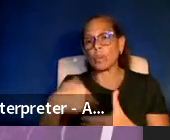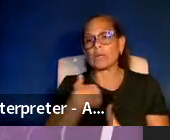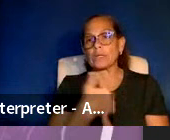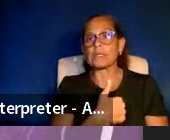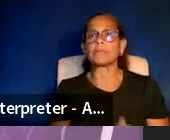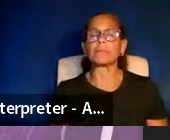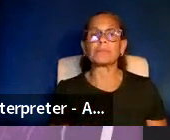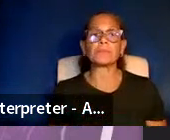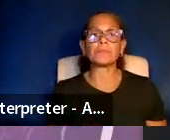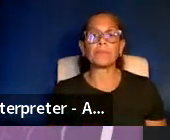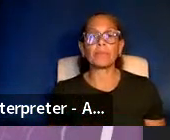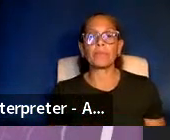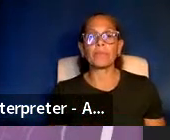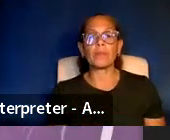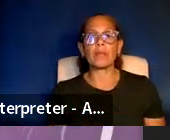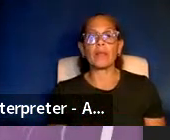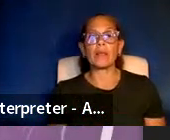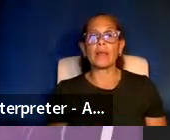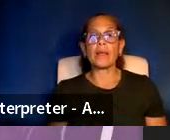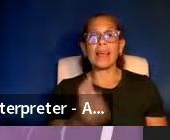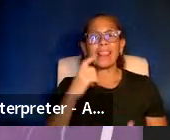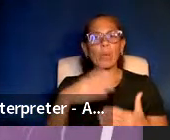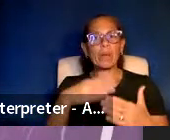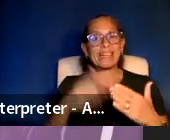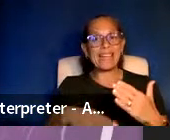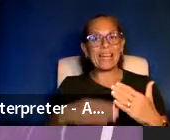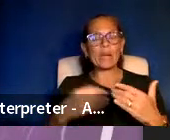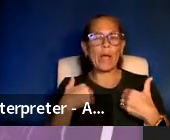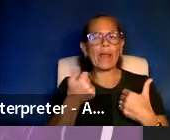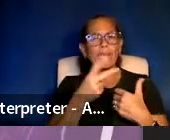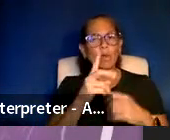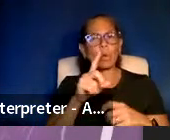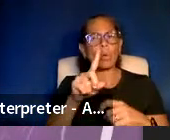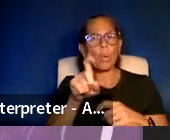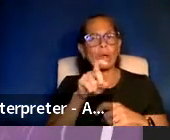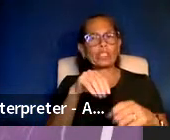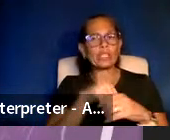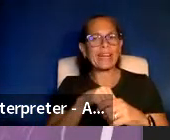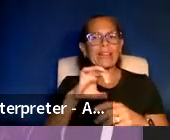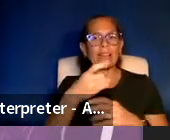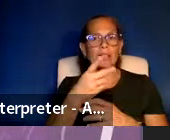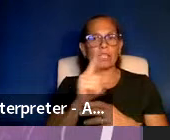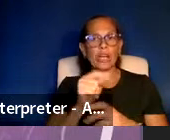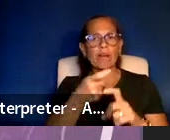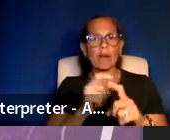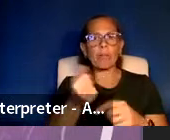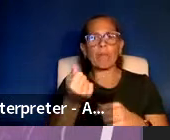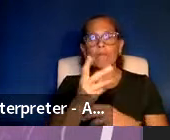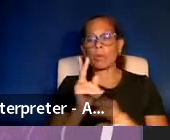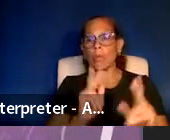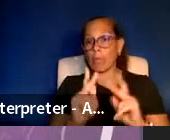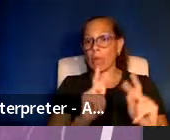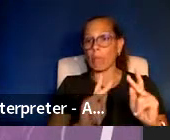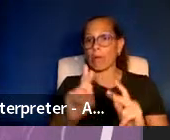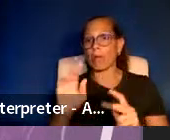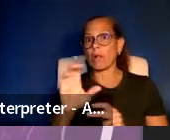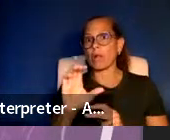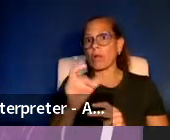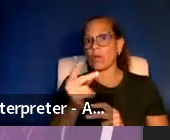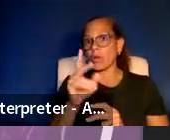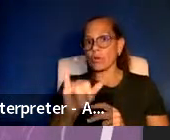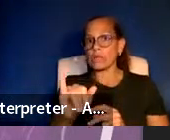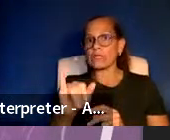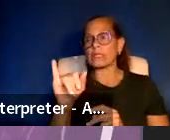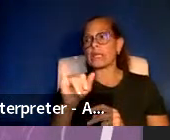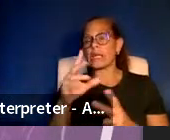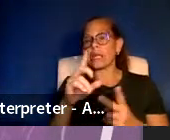And I think we're going to need to end it there, but we had a couple questions in the chat from a couple of individuals, Christy